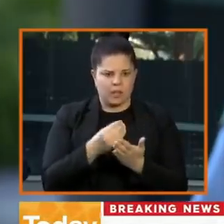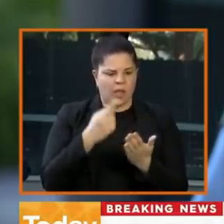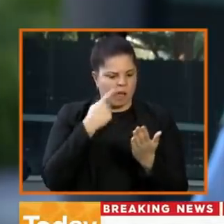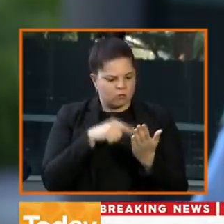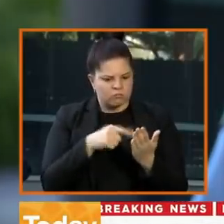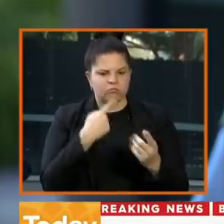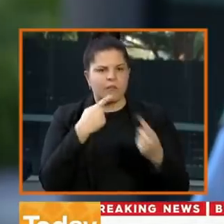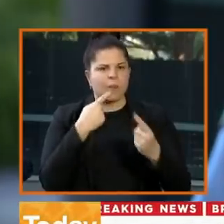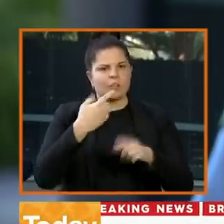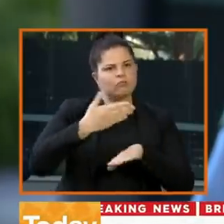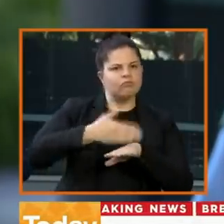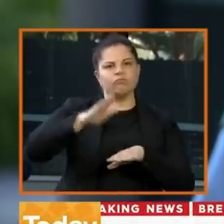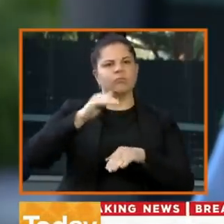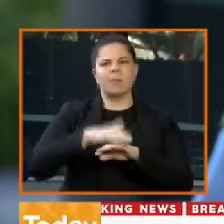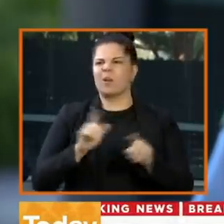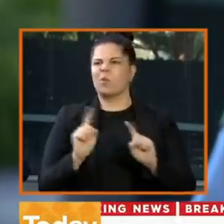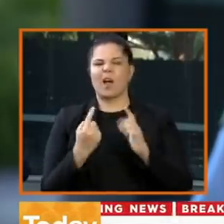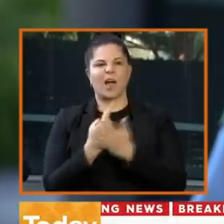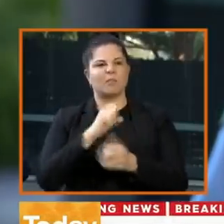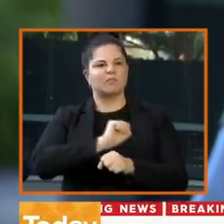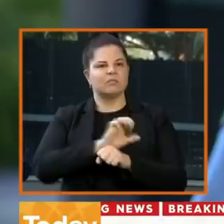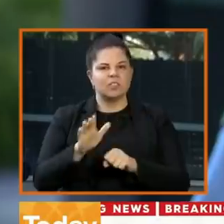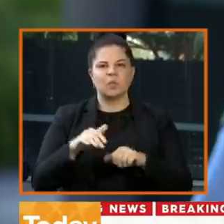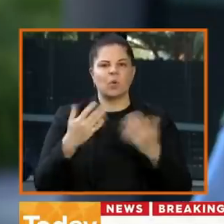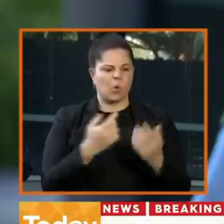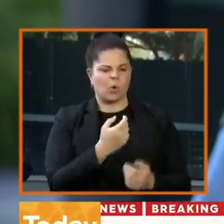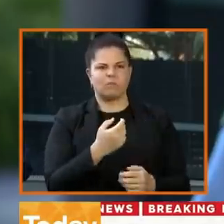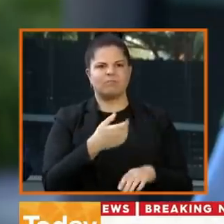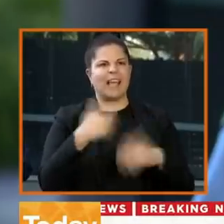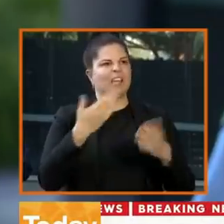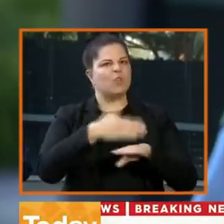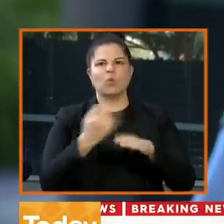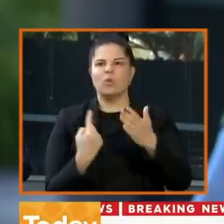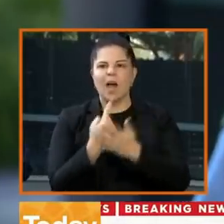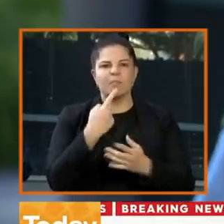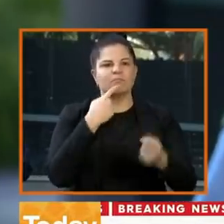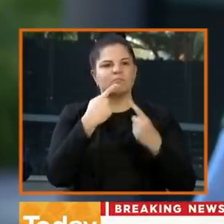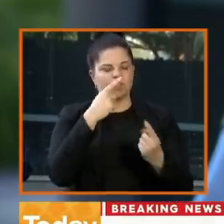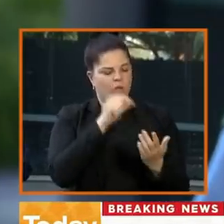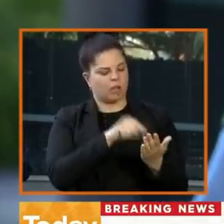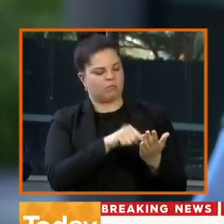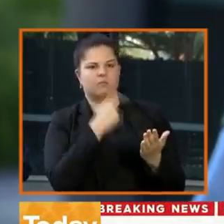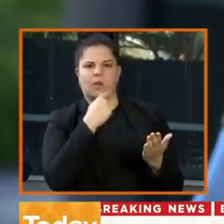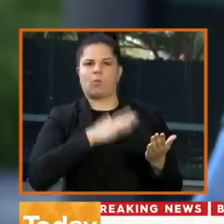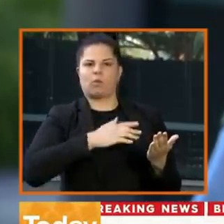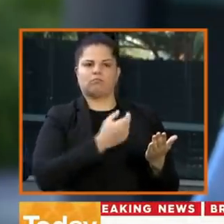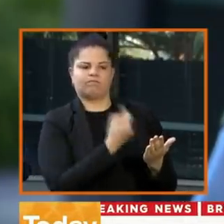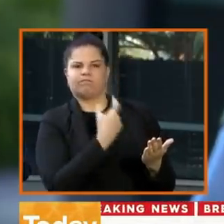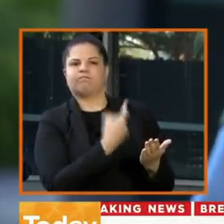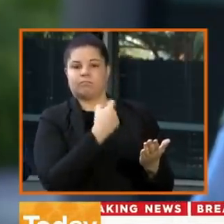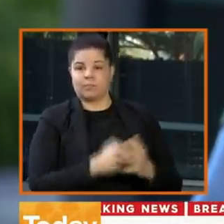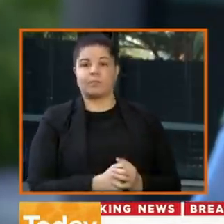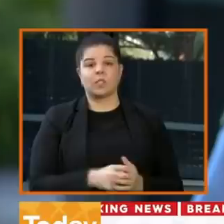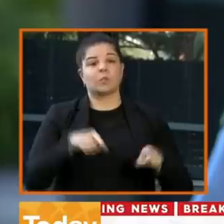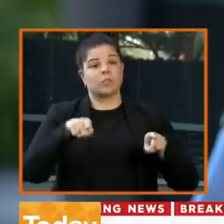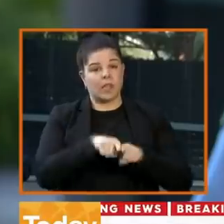also prompts, if you're happy to, for us to send you texts on any new developments which occur. So from now on in New South Wales, you'll get same-day